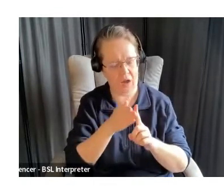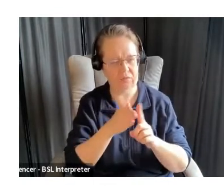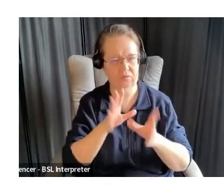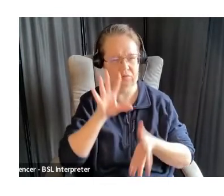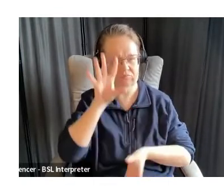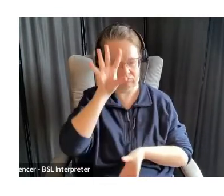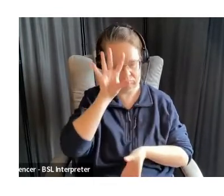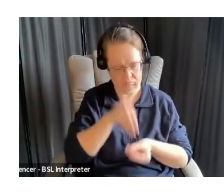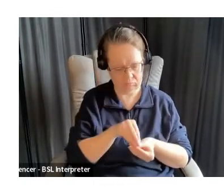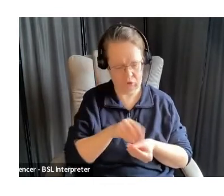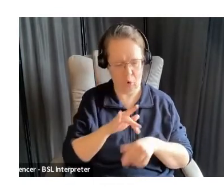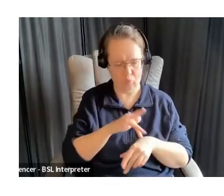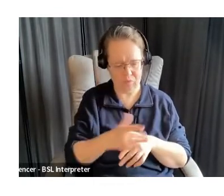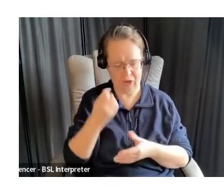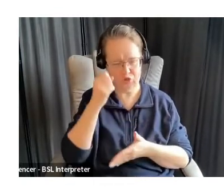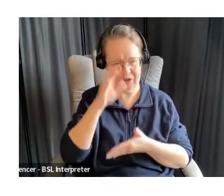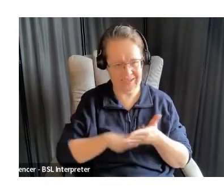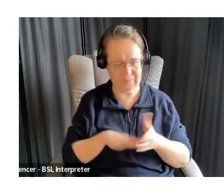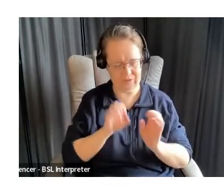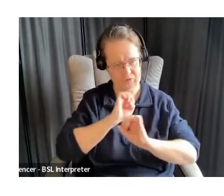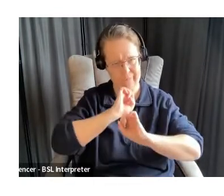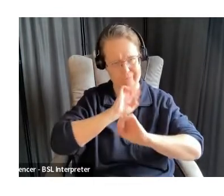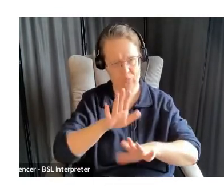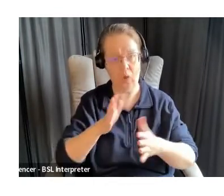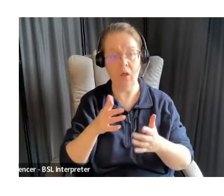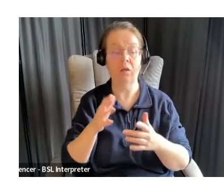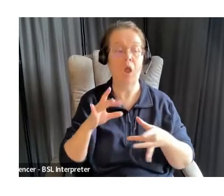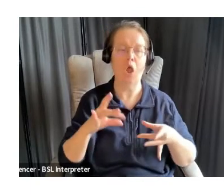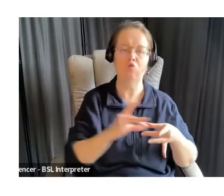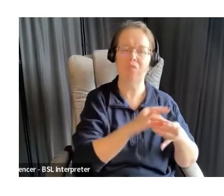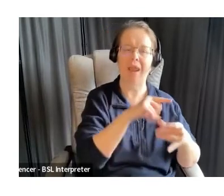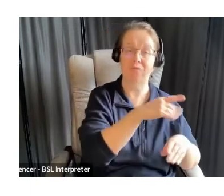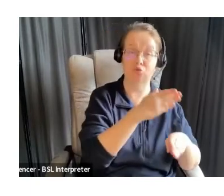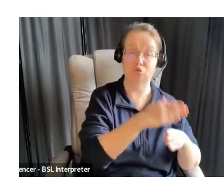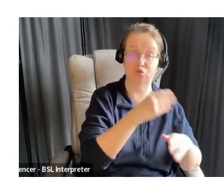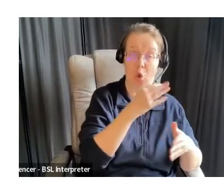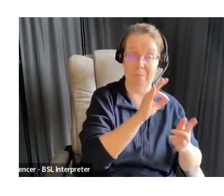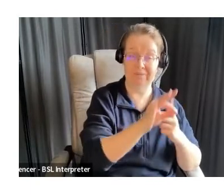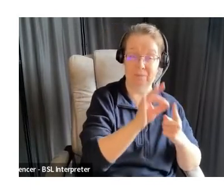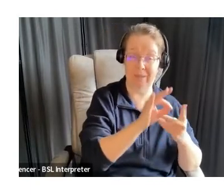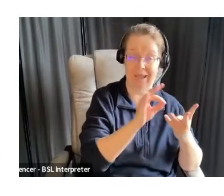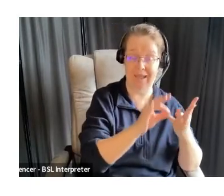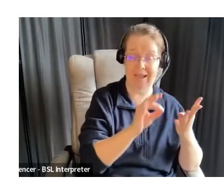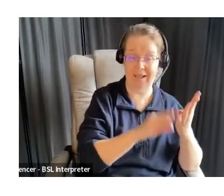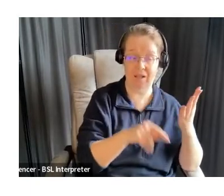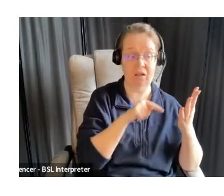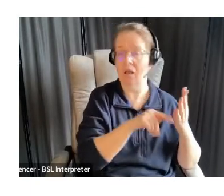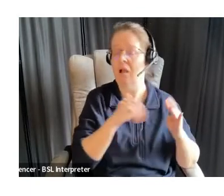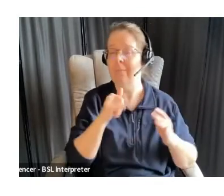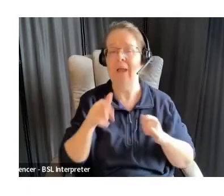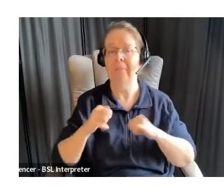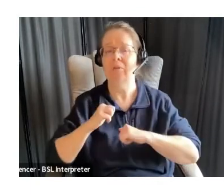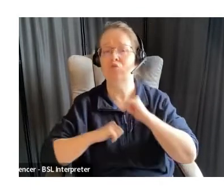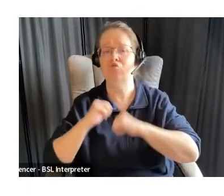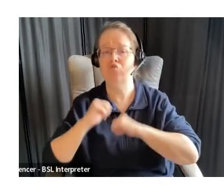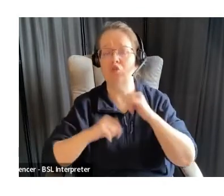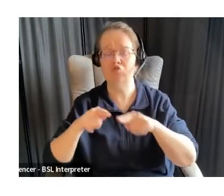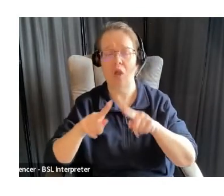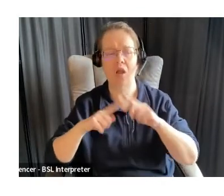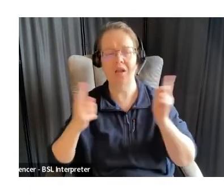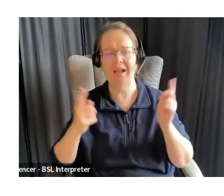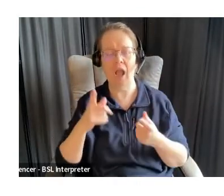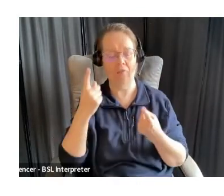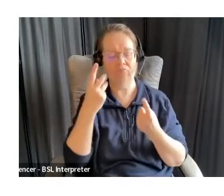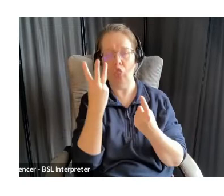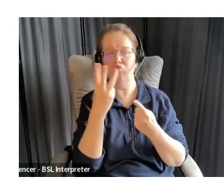your professional experience. Make sure it's relevant to the job spec. You might destructure it in a way where you're giving them 3